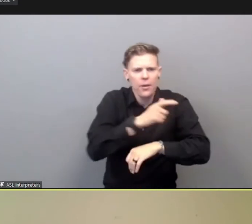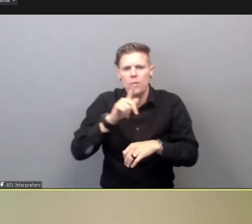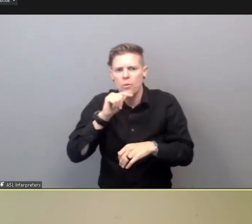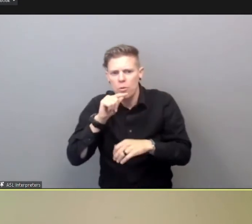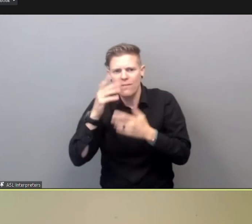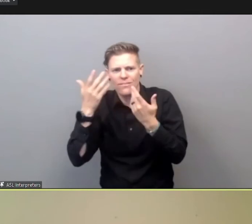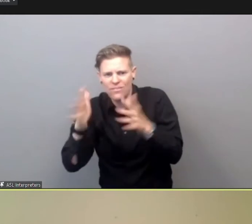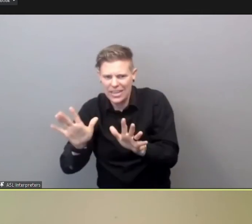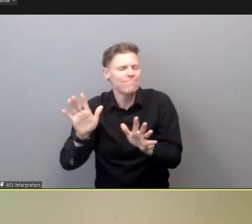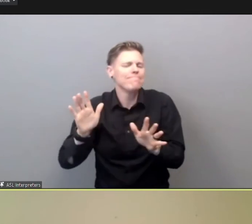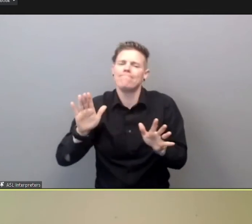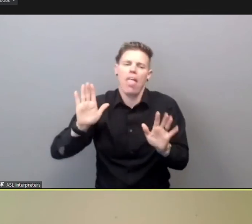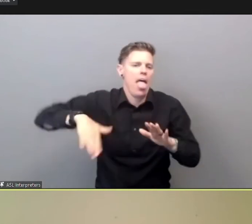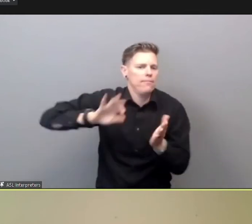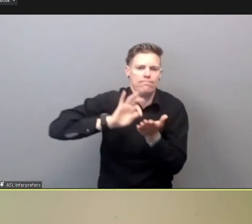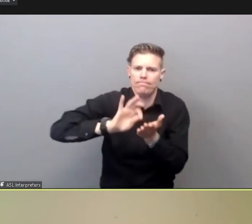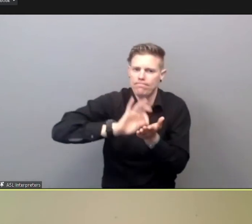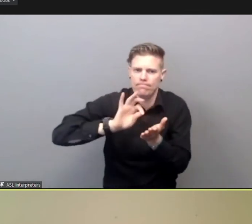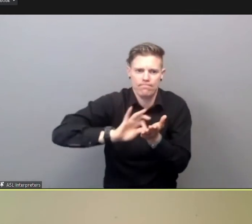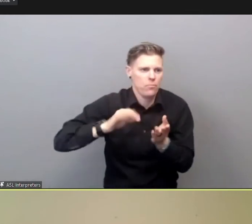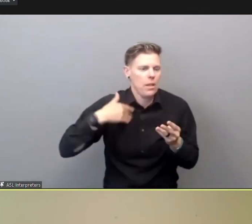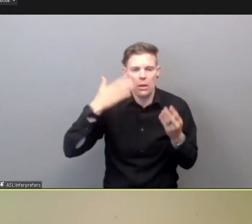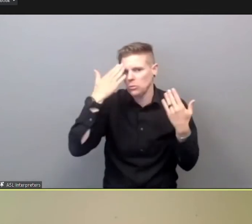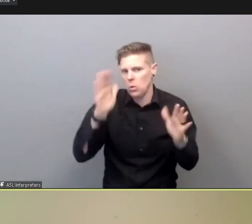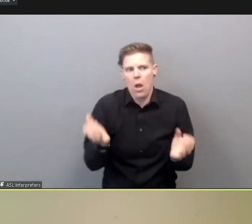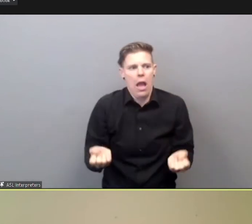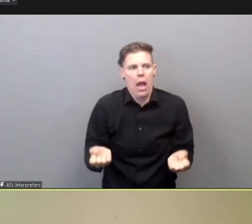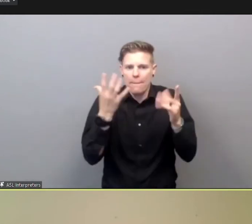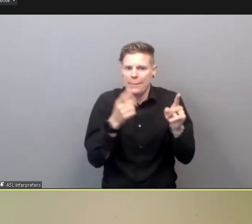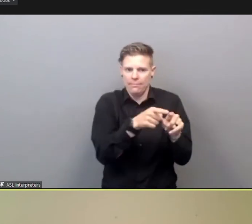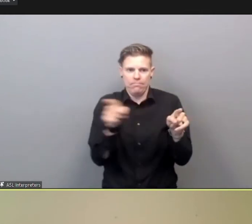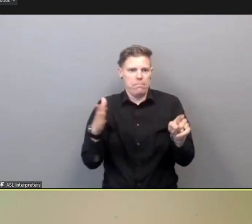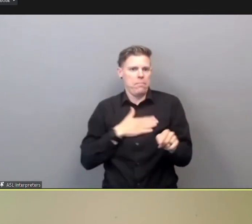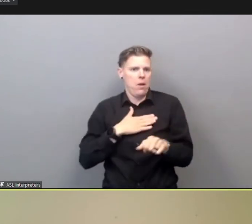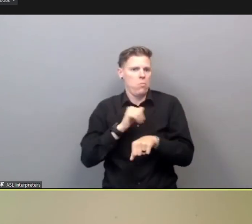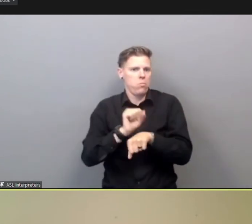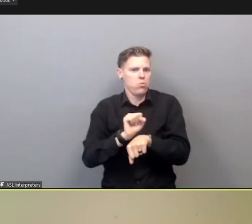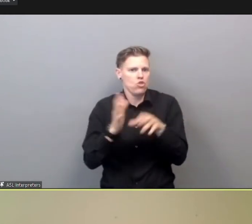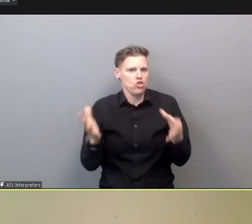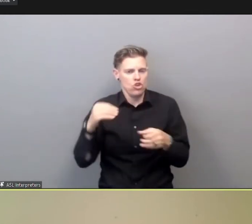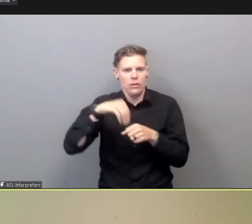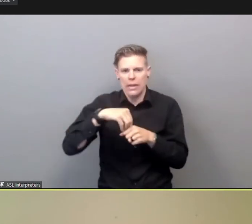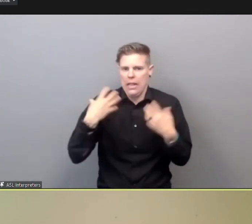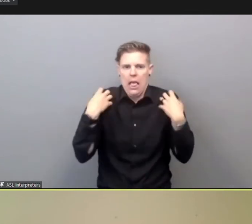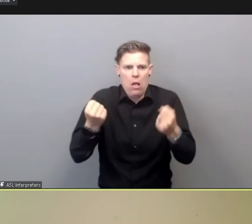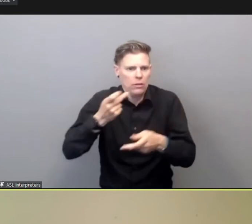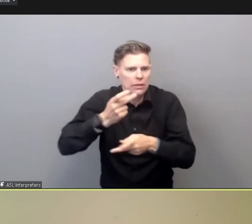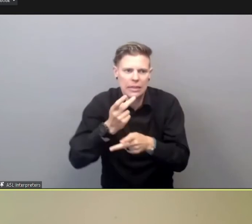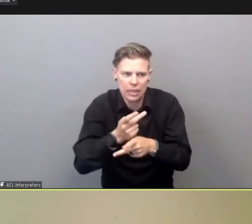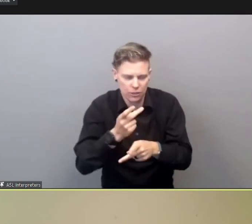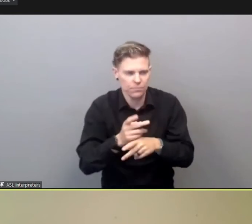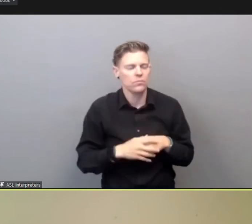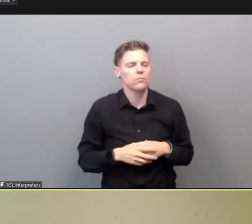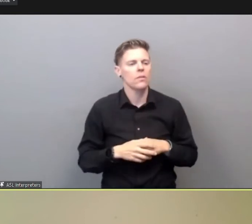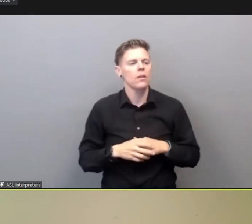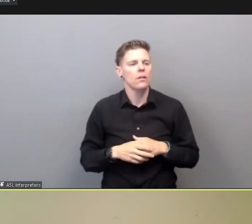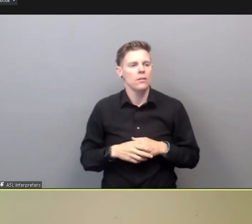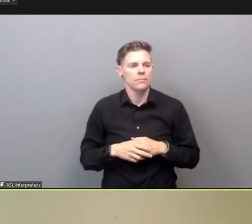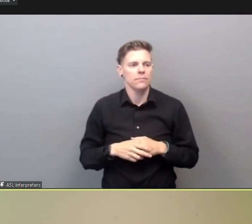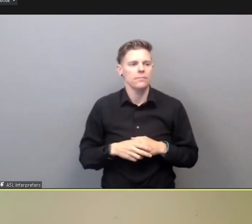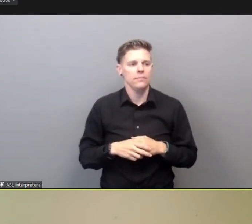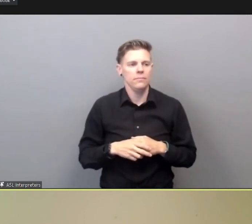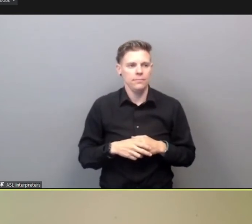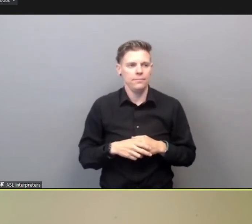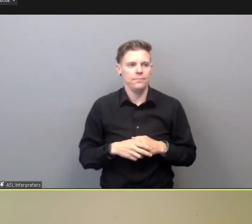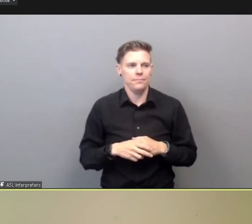to vaccinations and testing requirements has been for healthcare providers. But certainly, it's definitely of